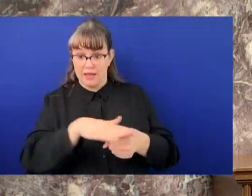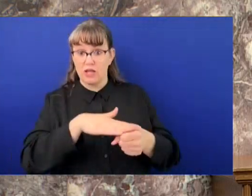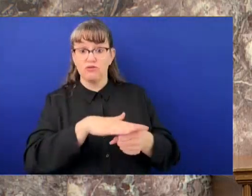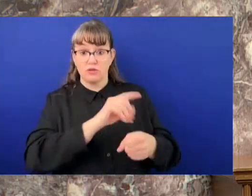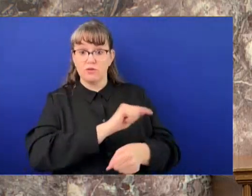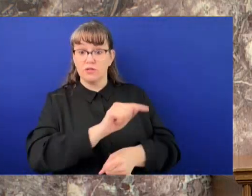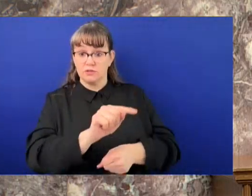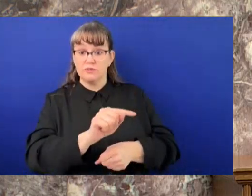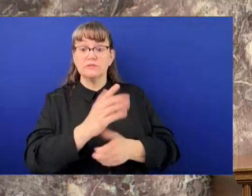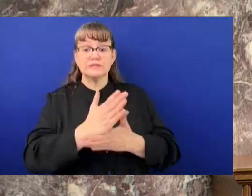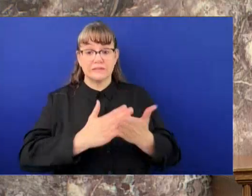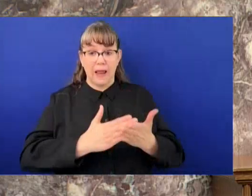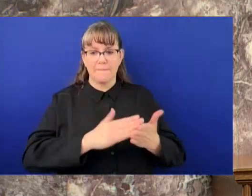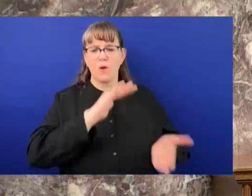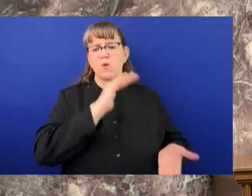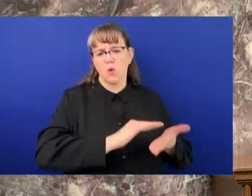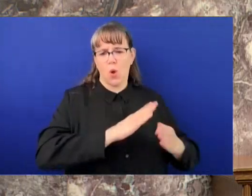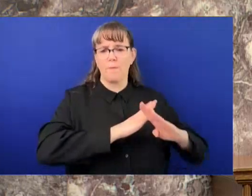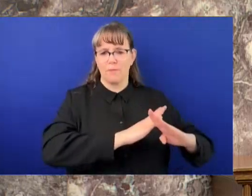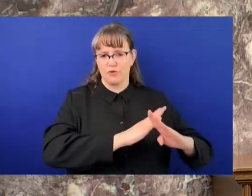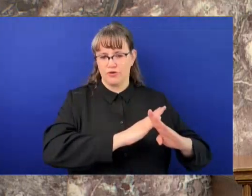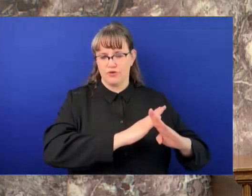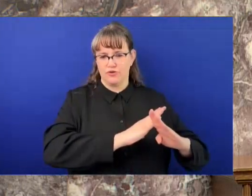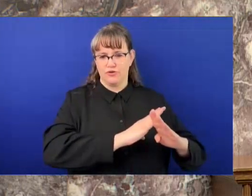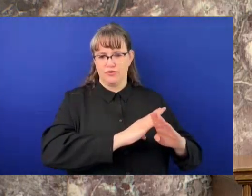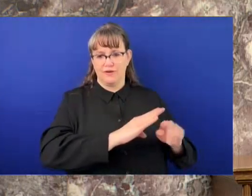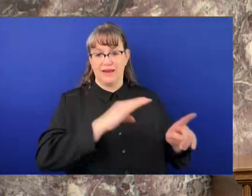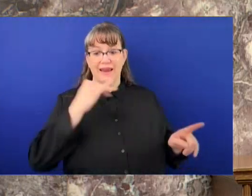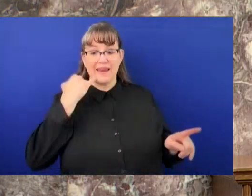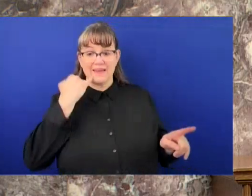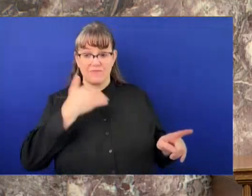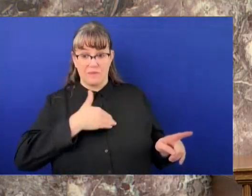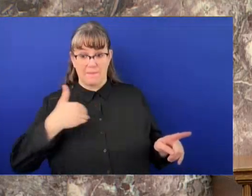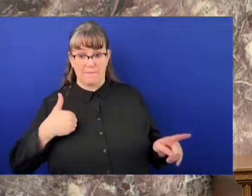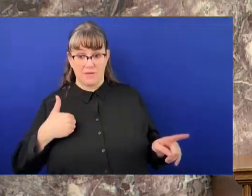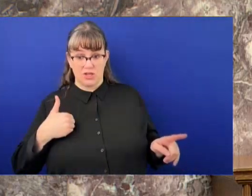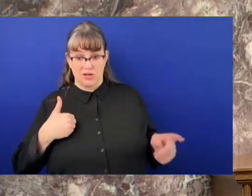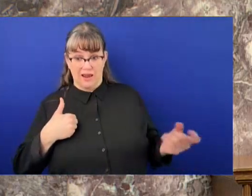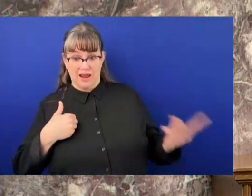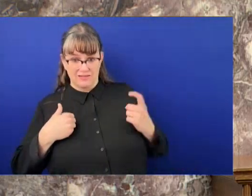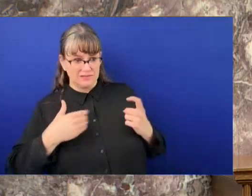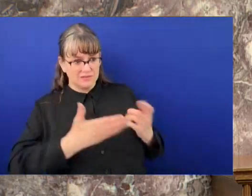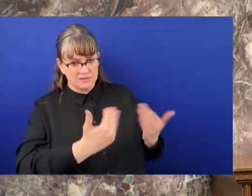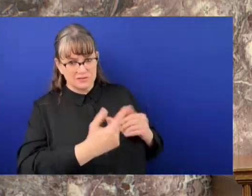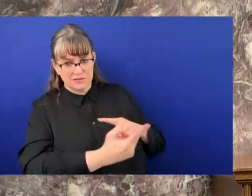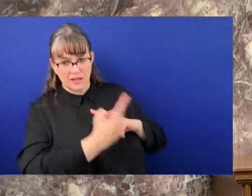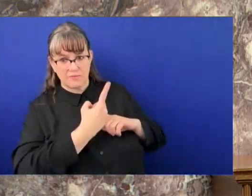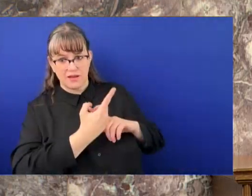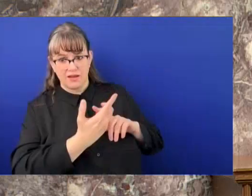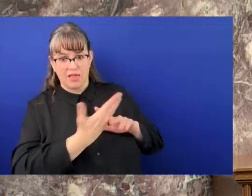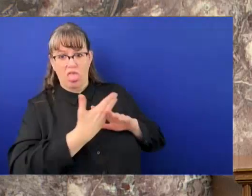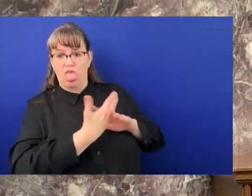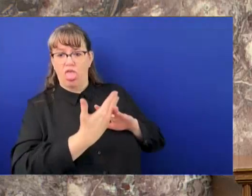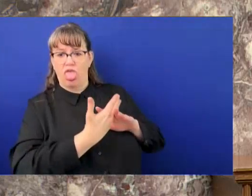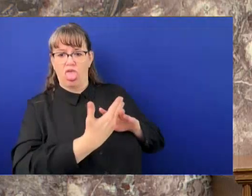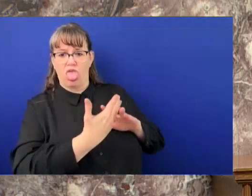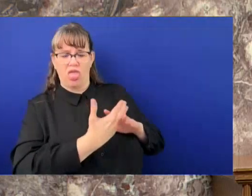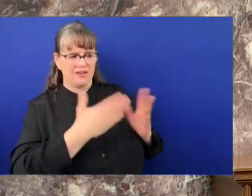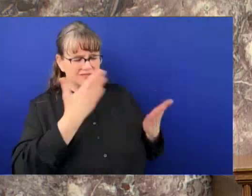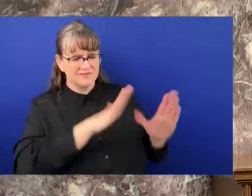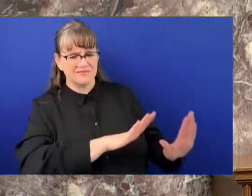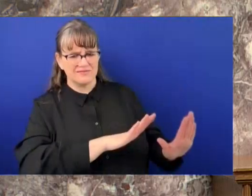the member's got a question, she should get up and ask a question. But the consistent heckling from this member, Honourable Speaker.